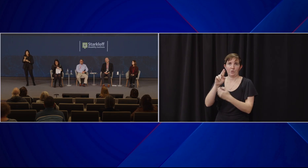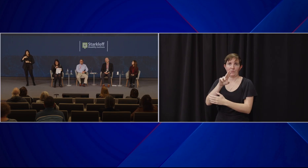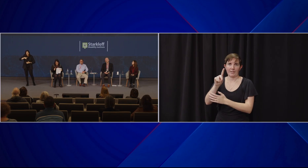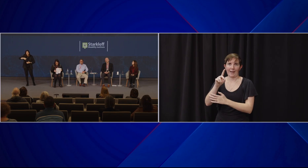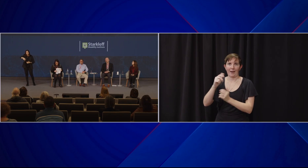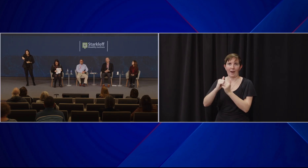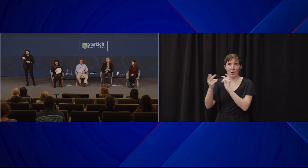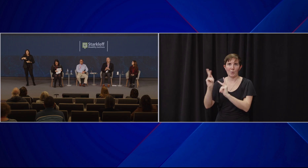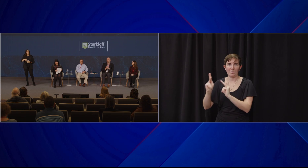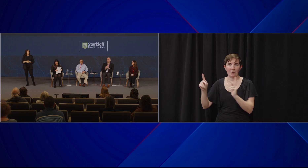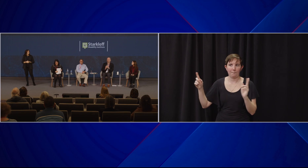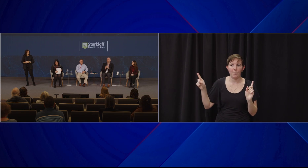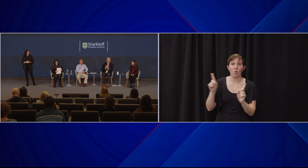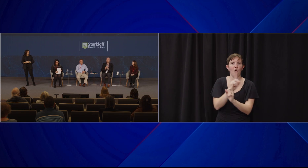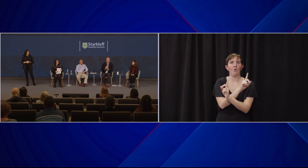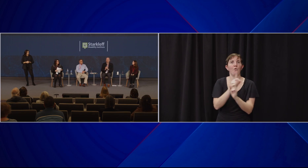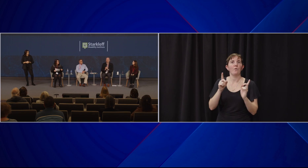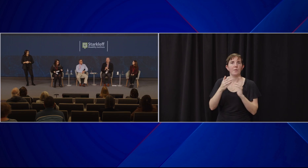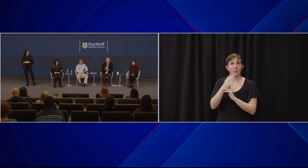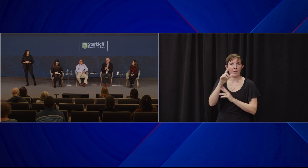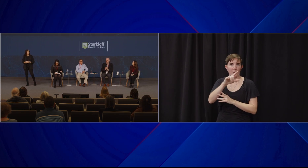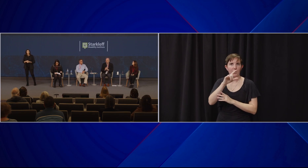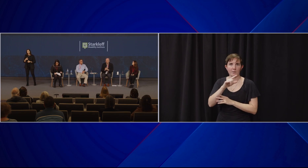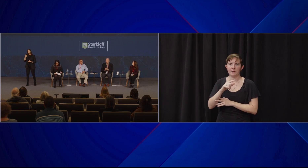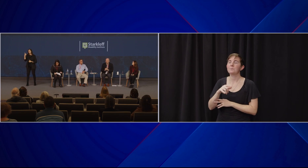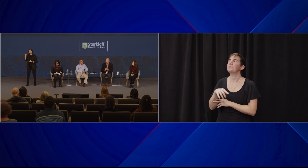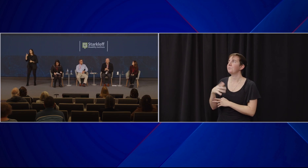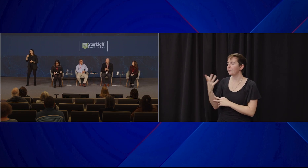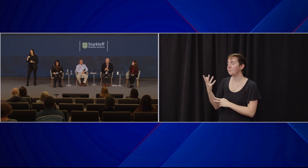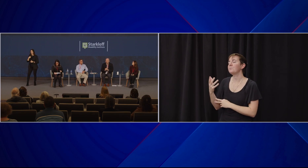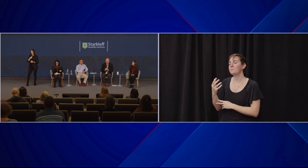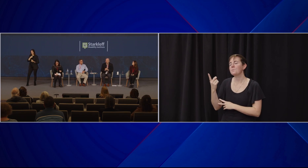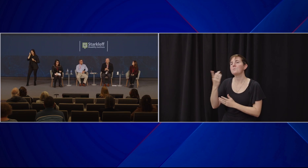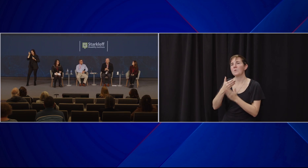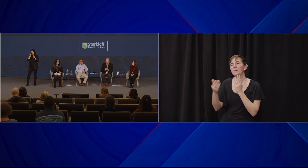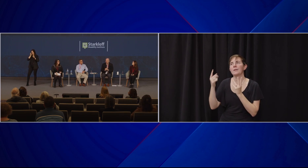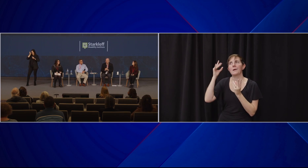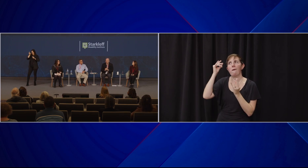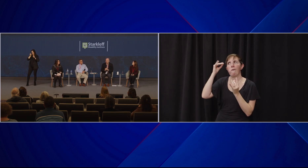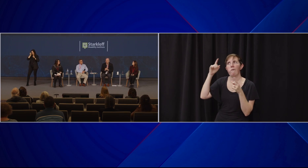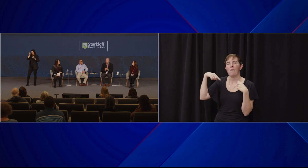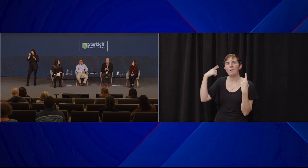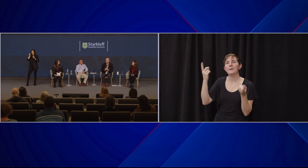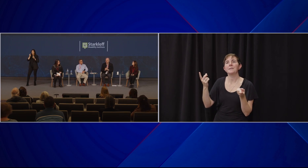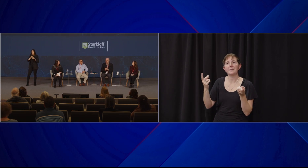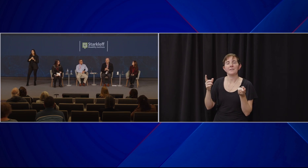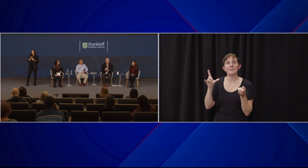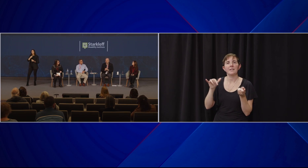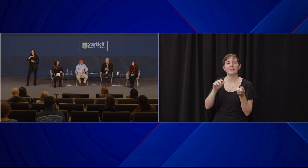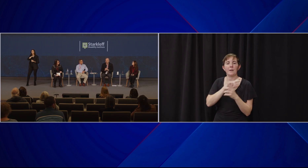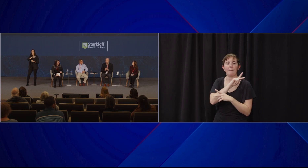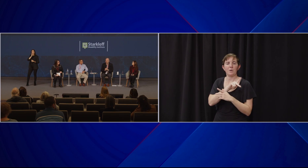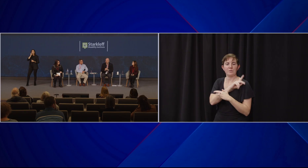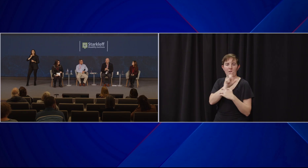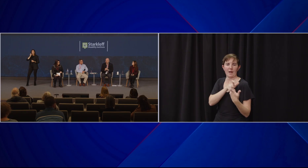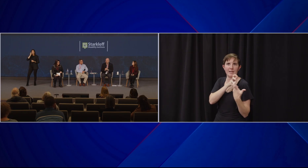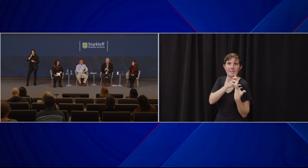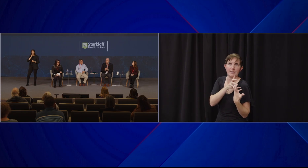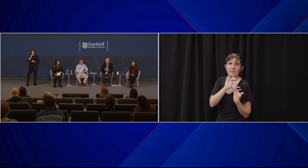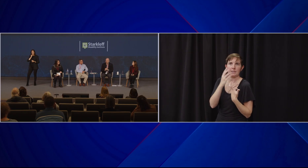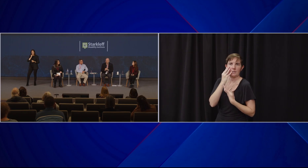airports? Yeah, one of the things that we've been thinking about is kind of a personalized experience,